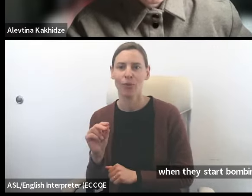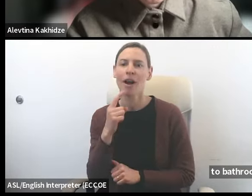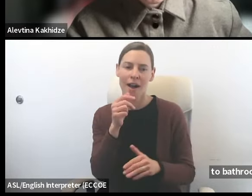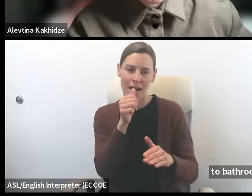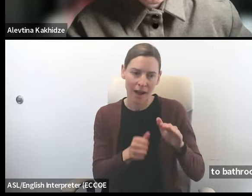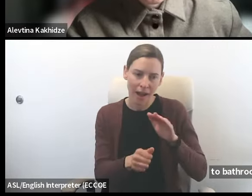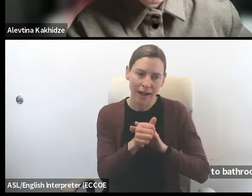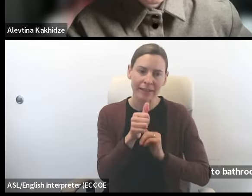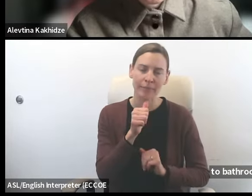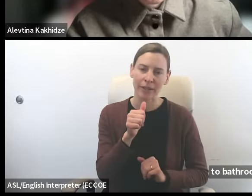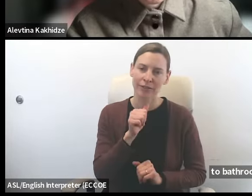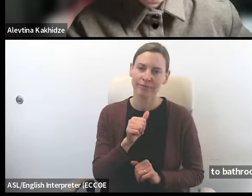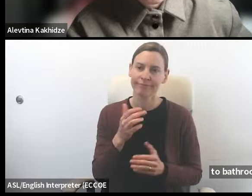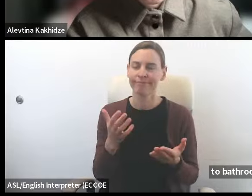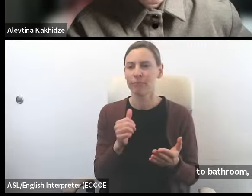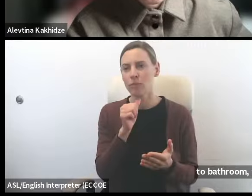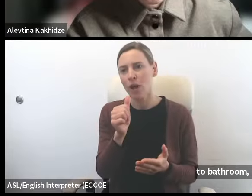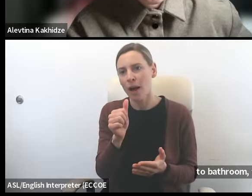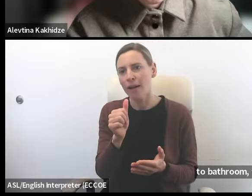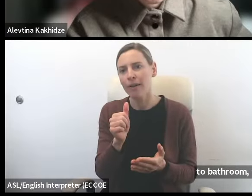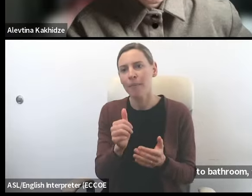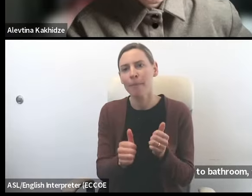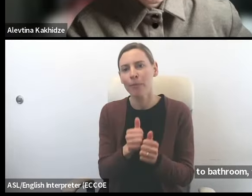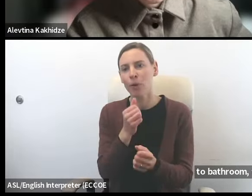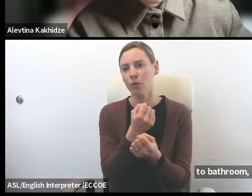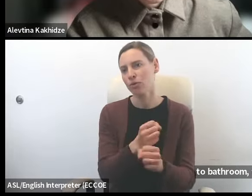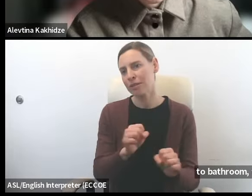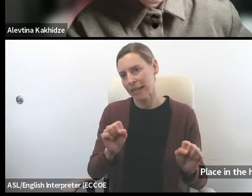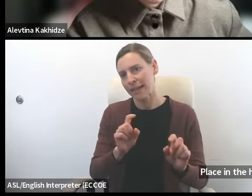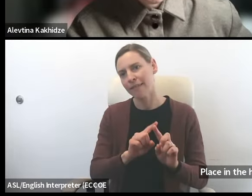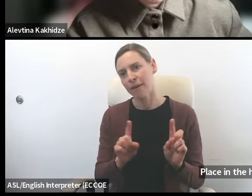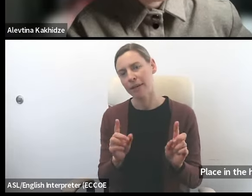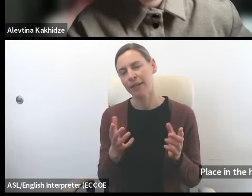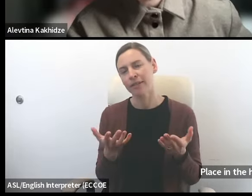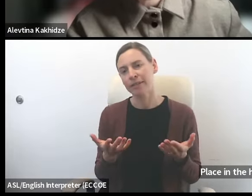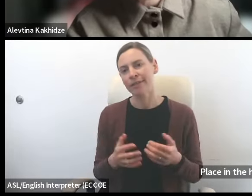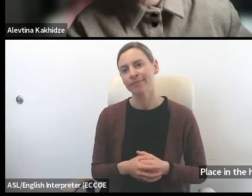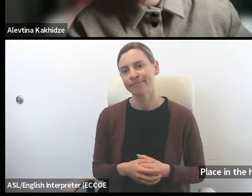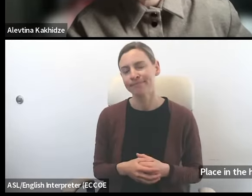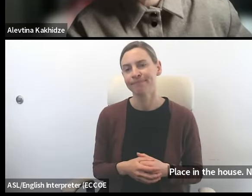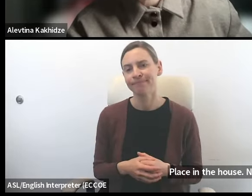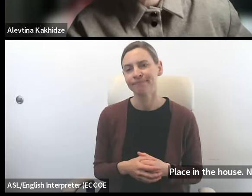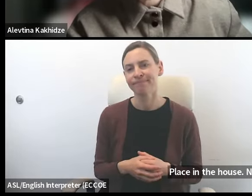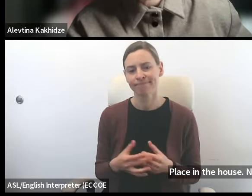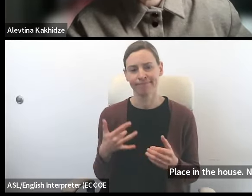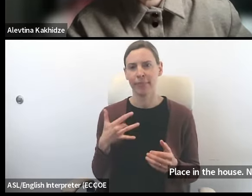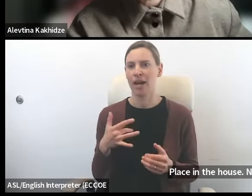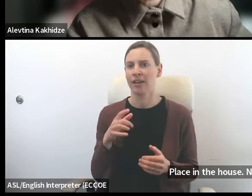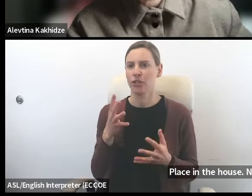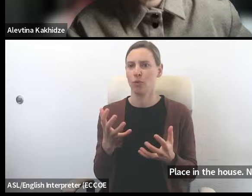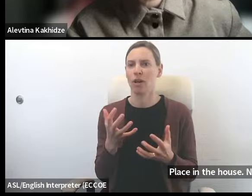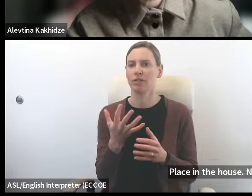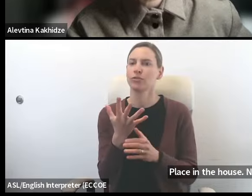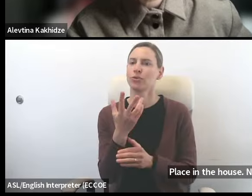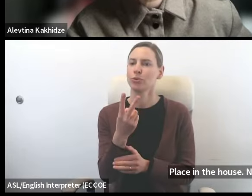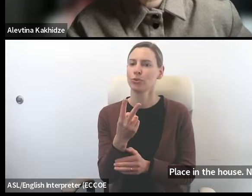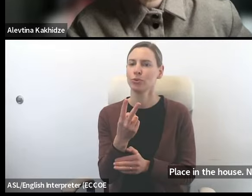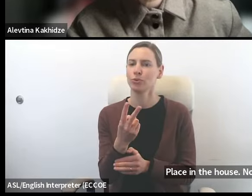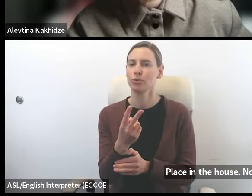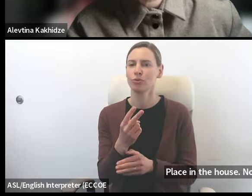safest place in the house. Normally you need to be between two walls,